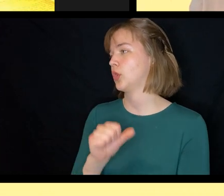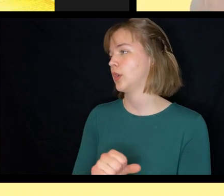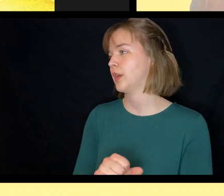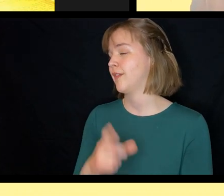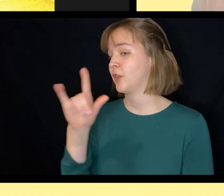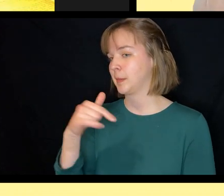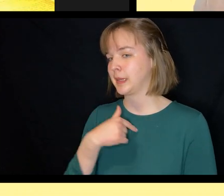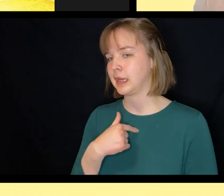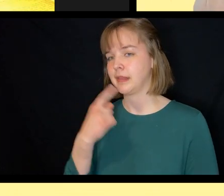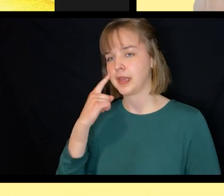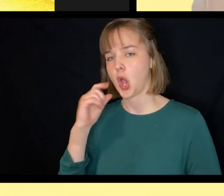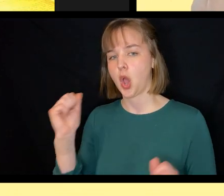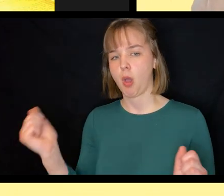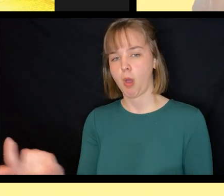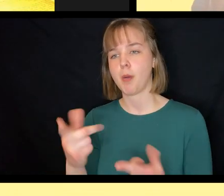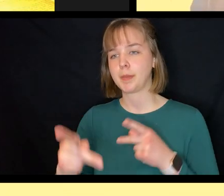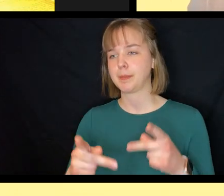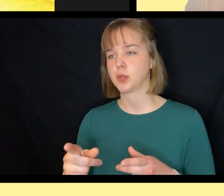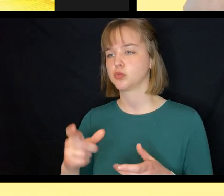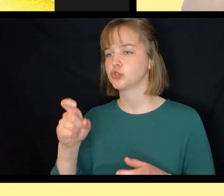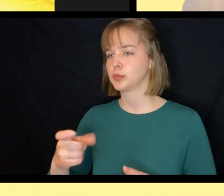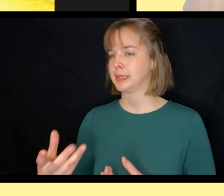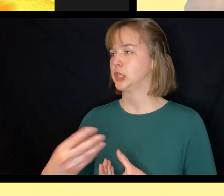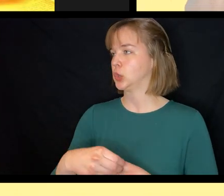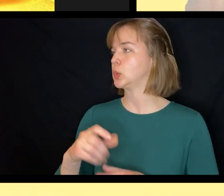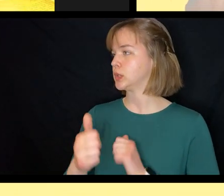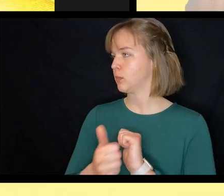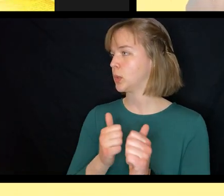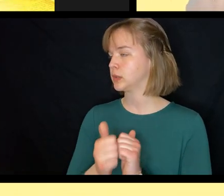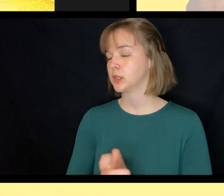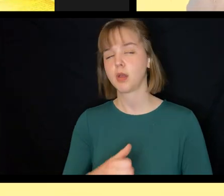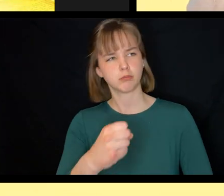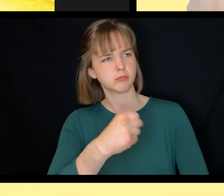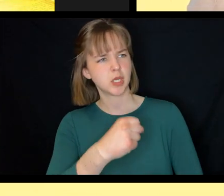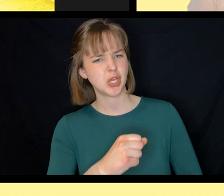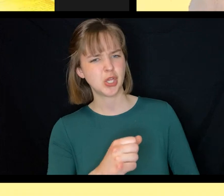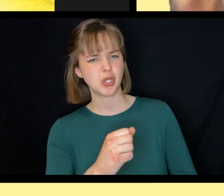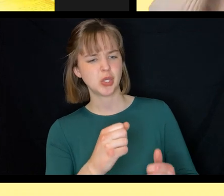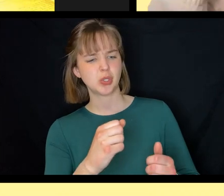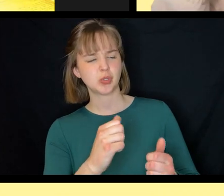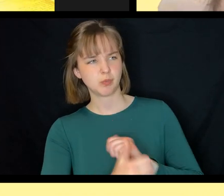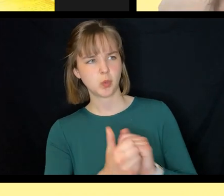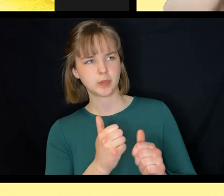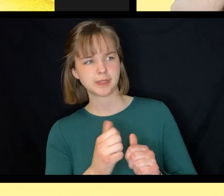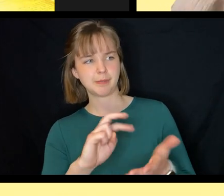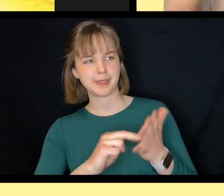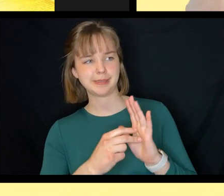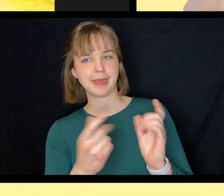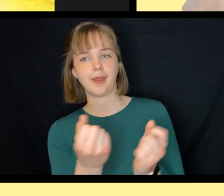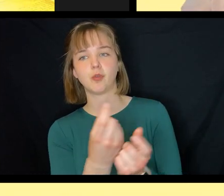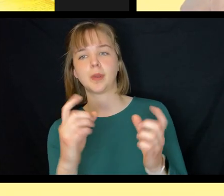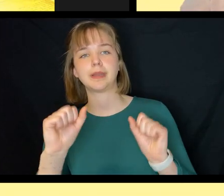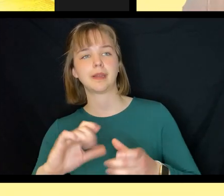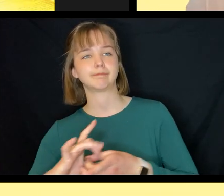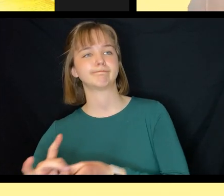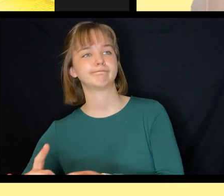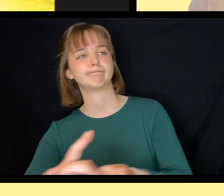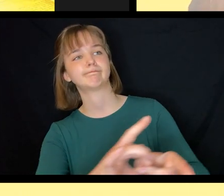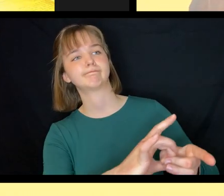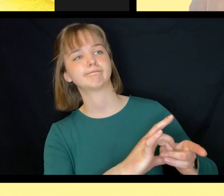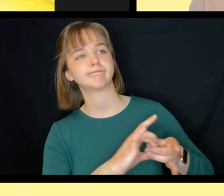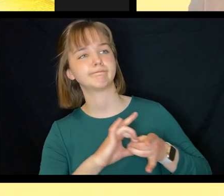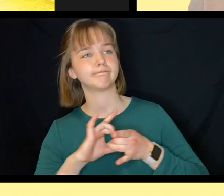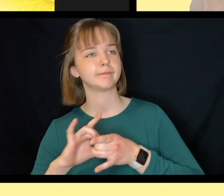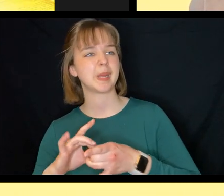well, because all people deserve sport. Yeah, no, I think sports something that can connect everyone, and I think the Olympics